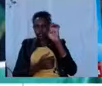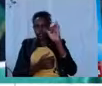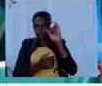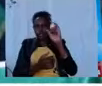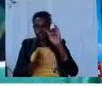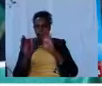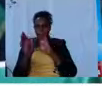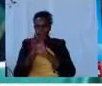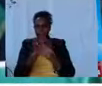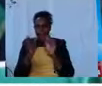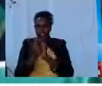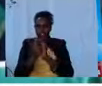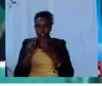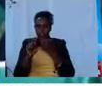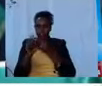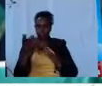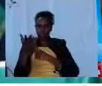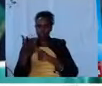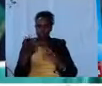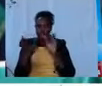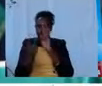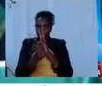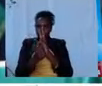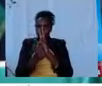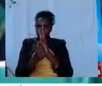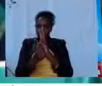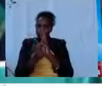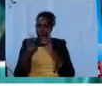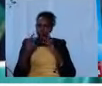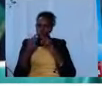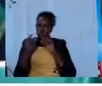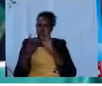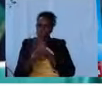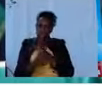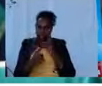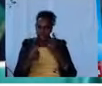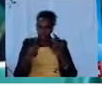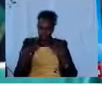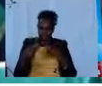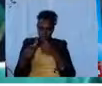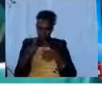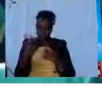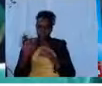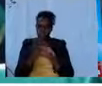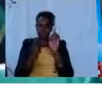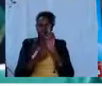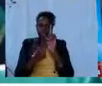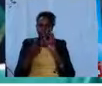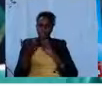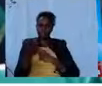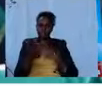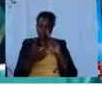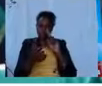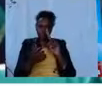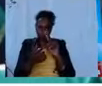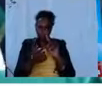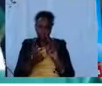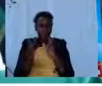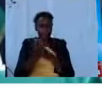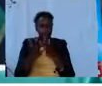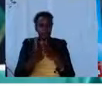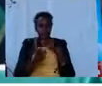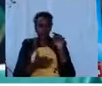12, 22, chapter 11, verse 1. The book of